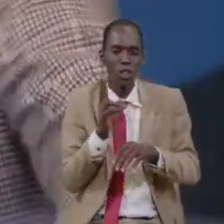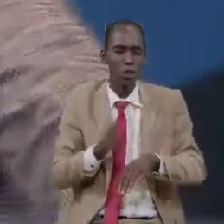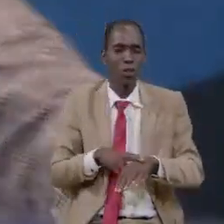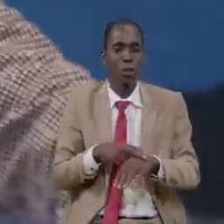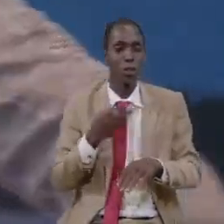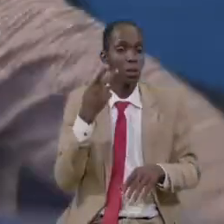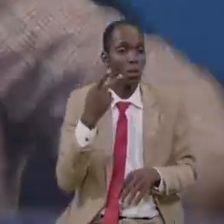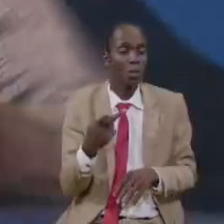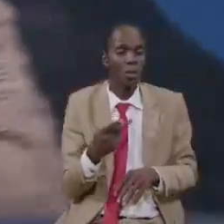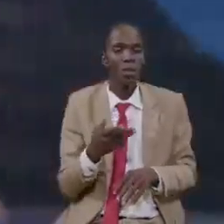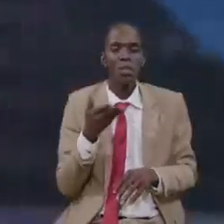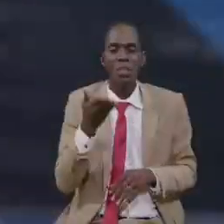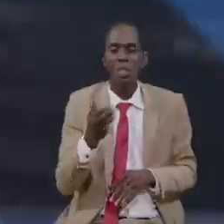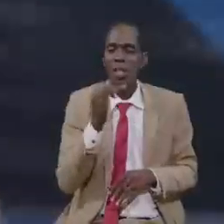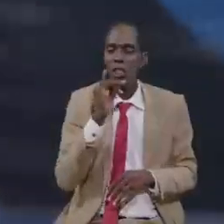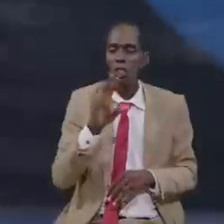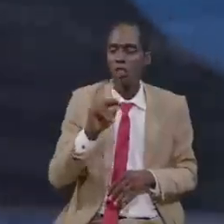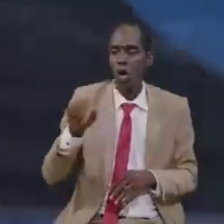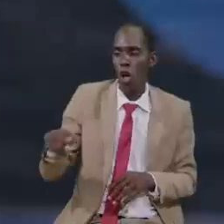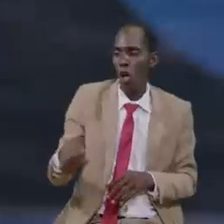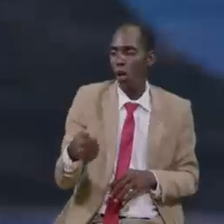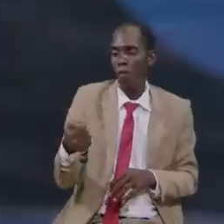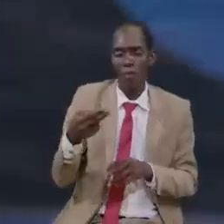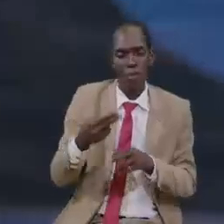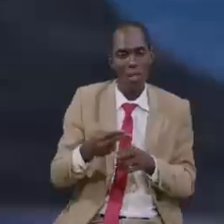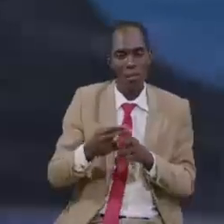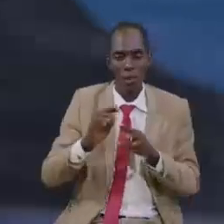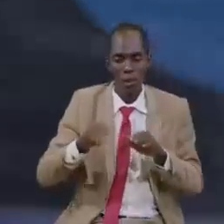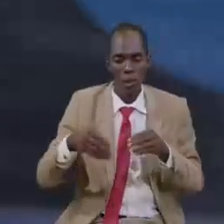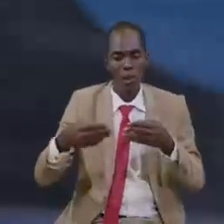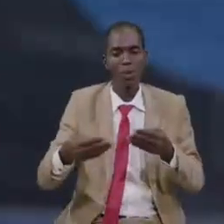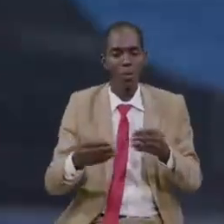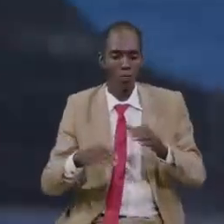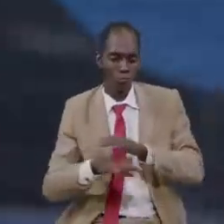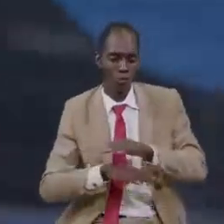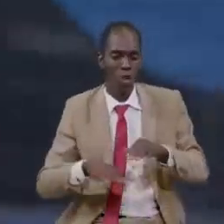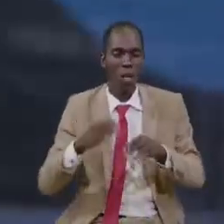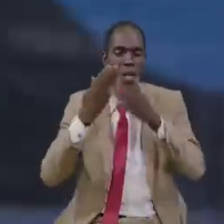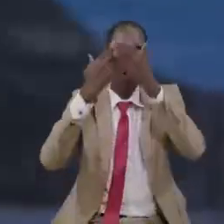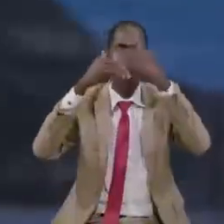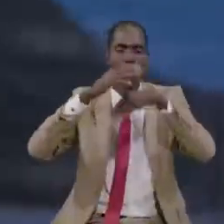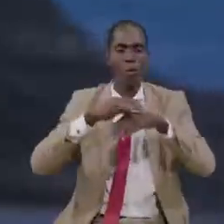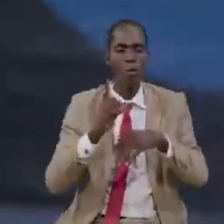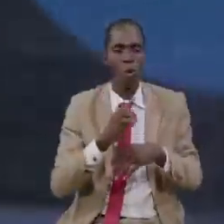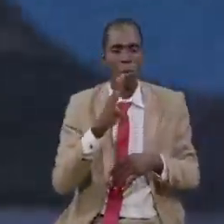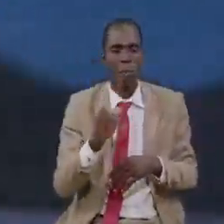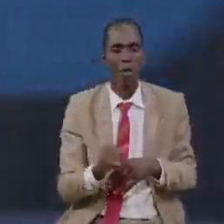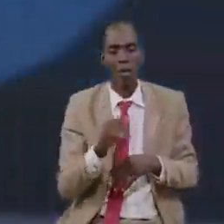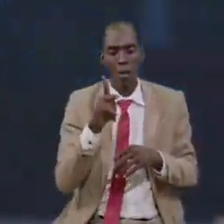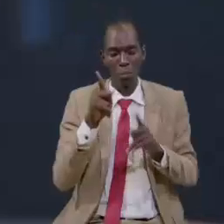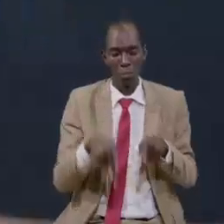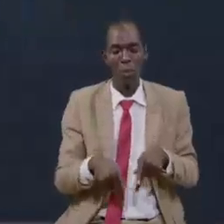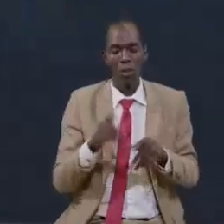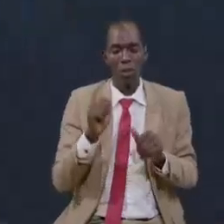given under heaven by which man can be saved except the name of